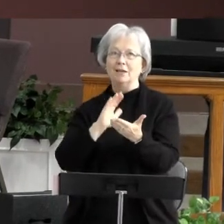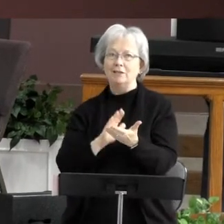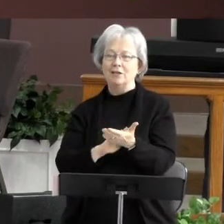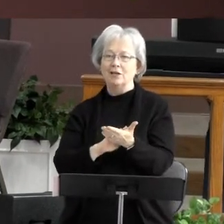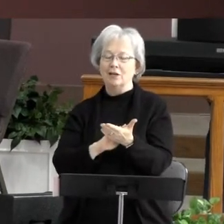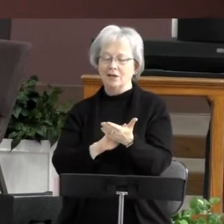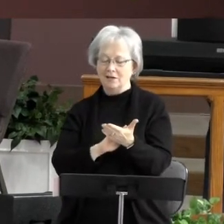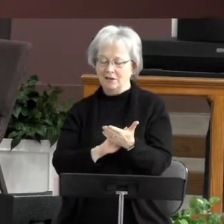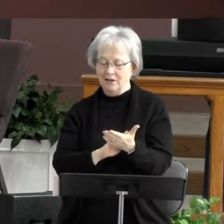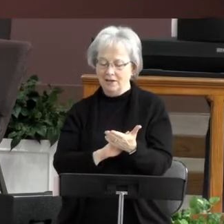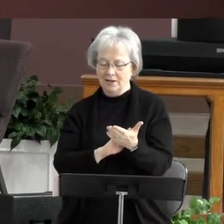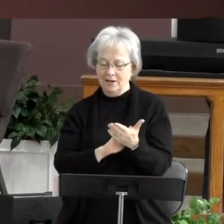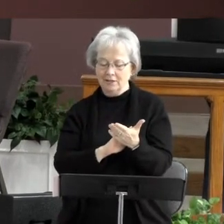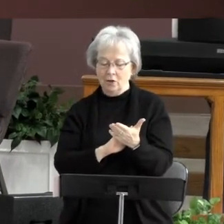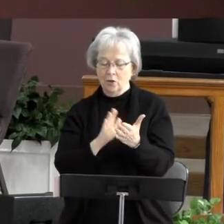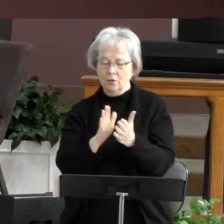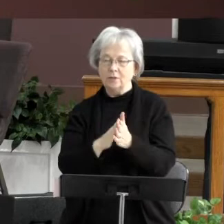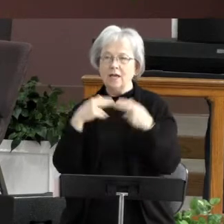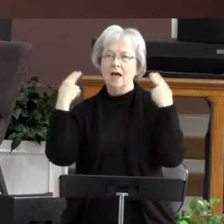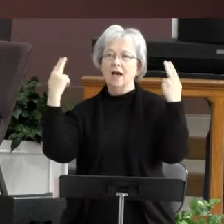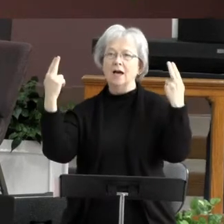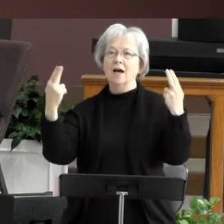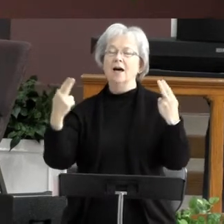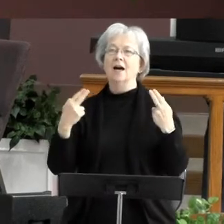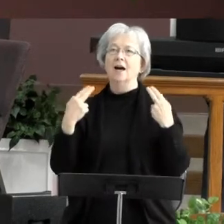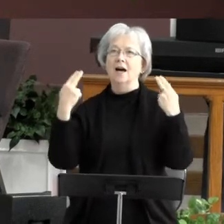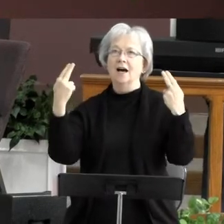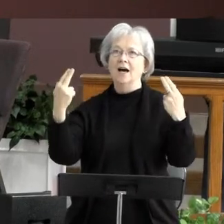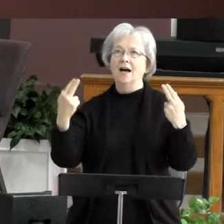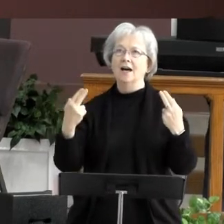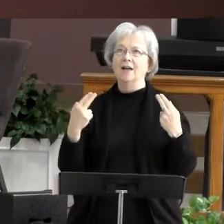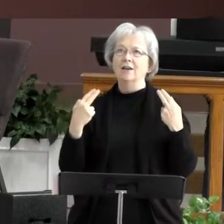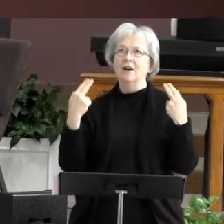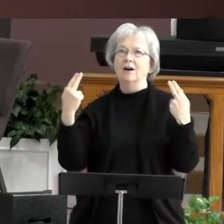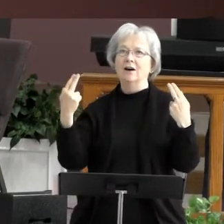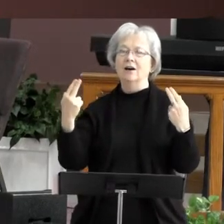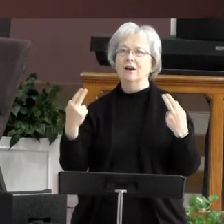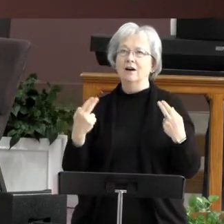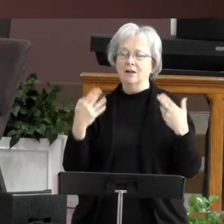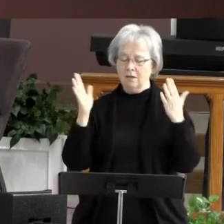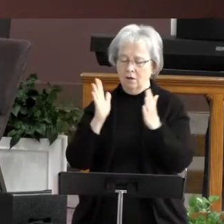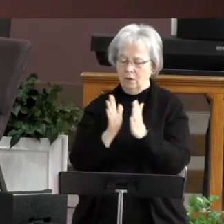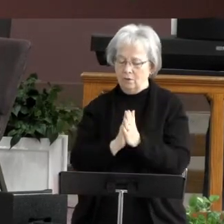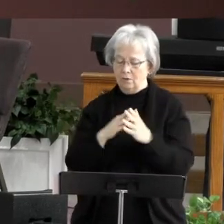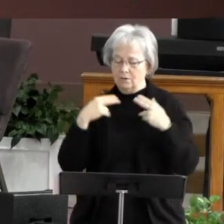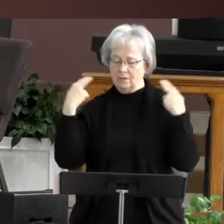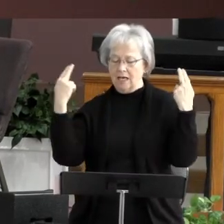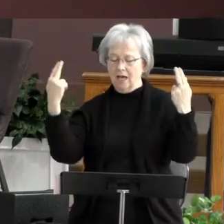praises. Hosanna, Hosanna,